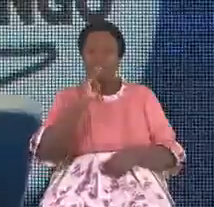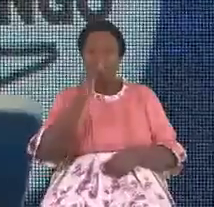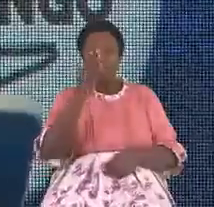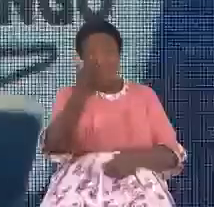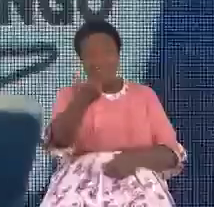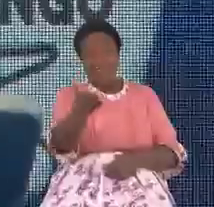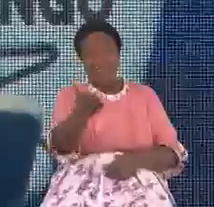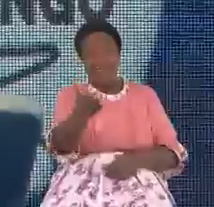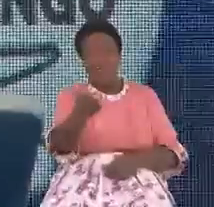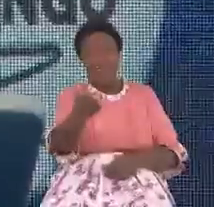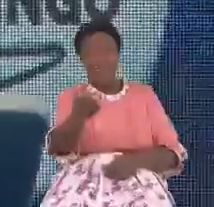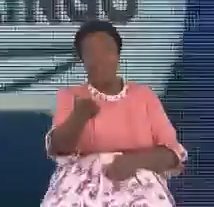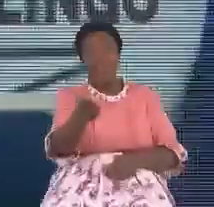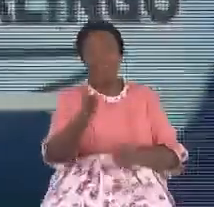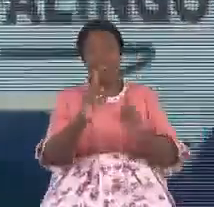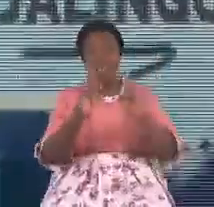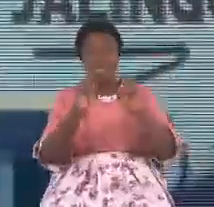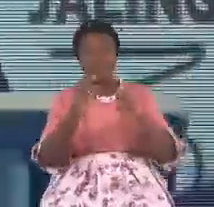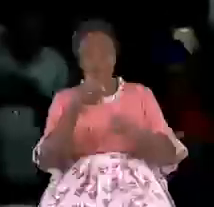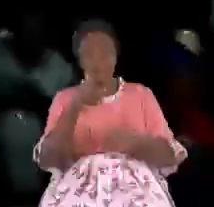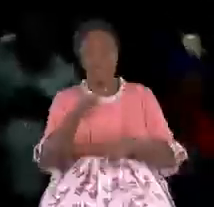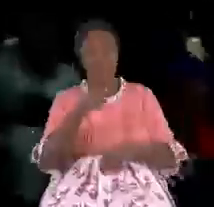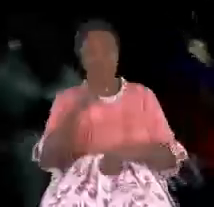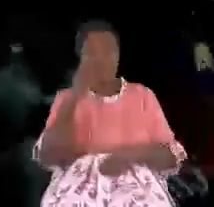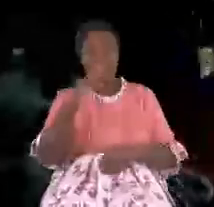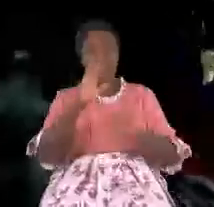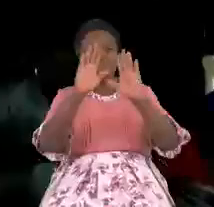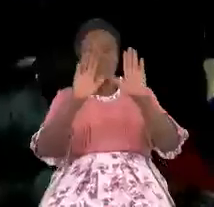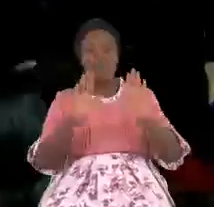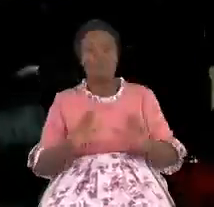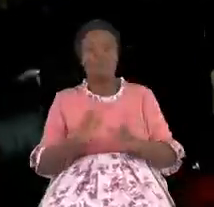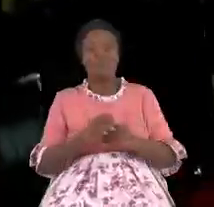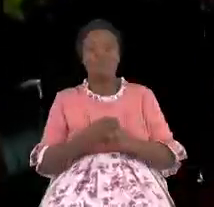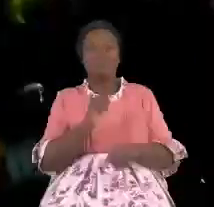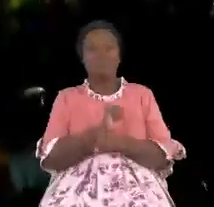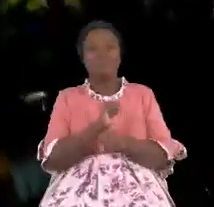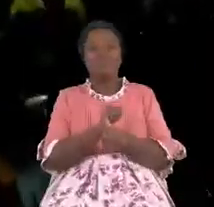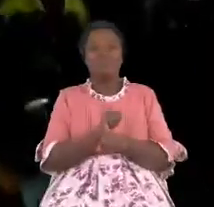there. Check up. You'll see your miracle. It has happened. It has happened.